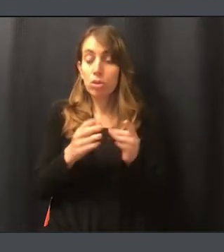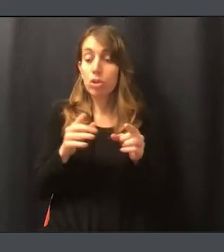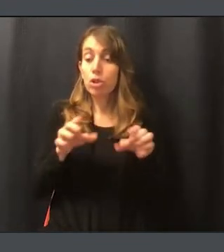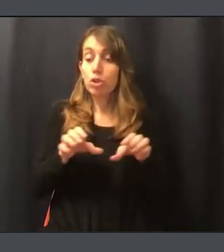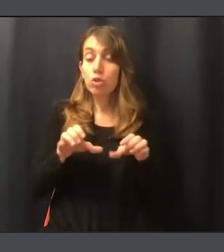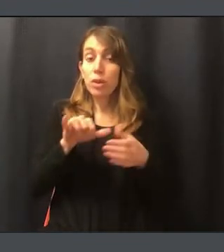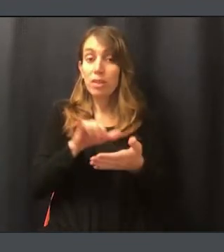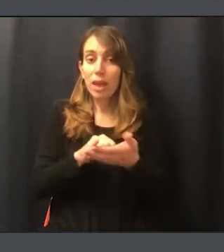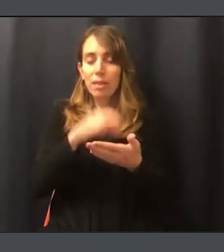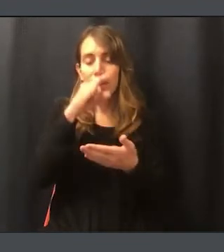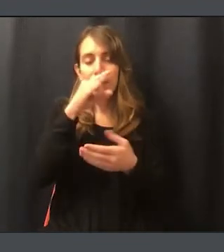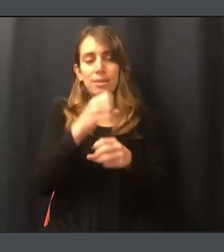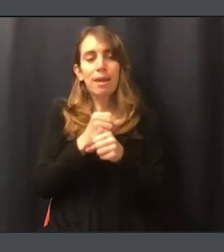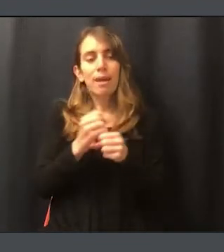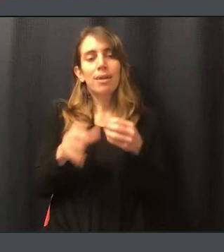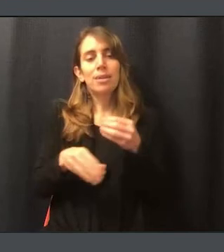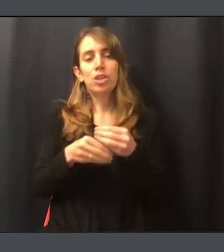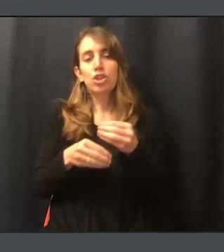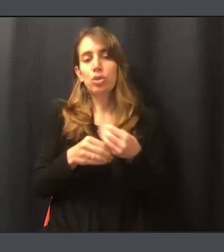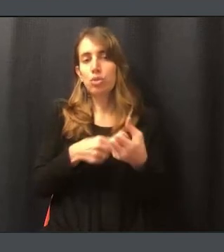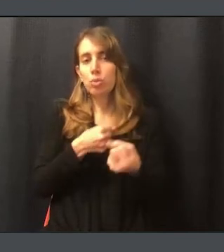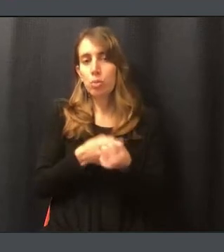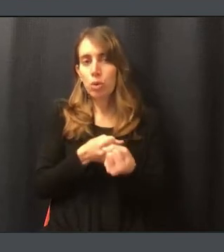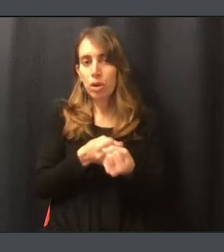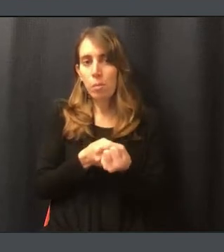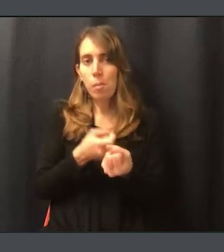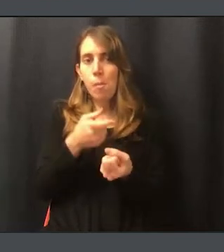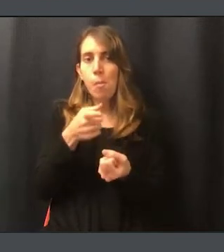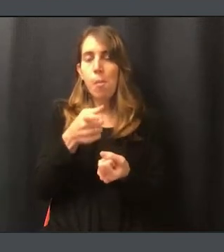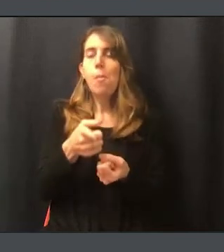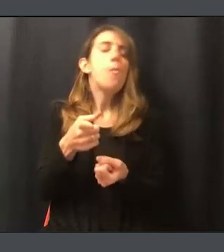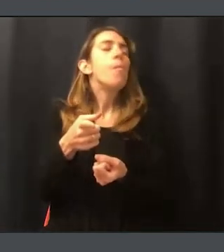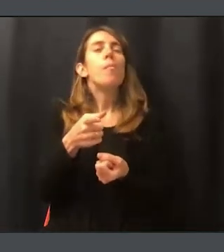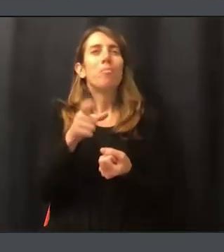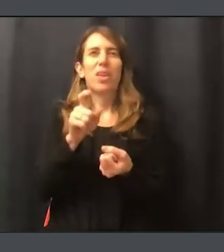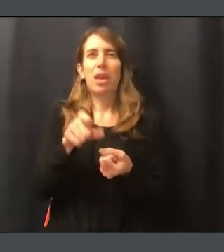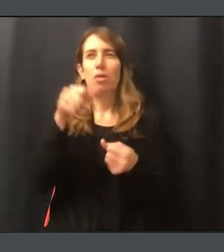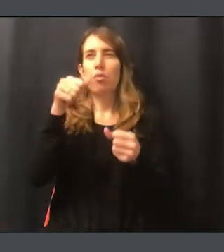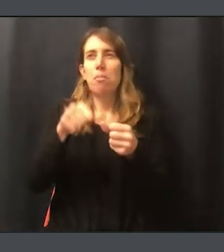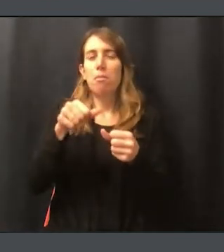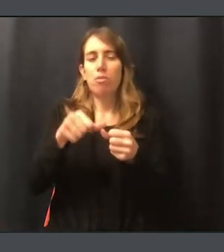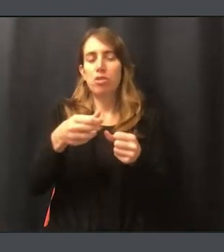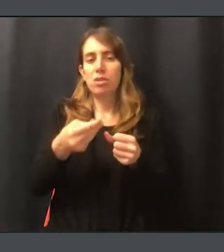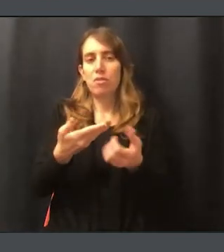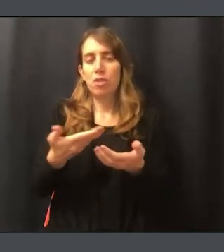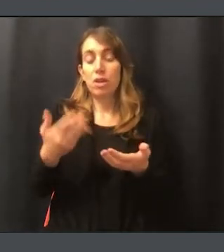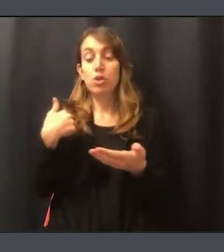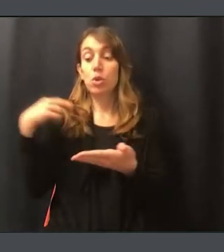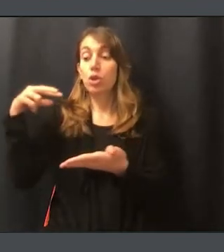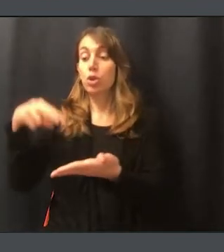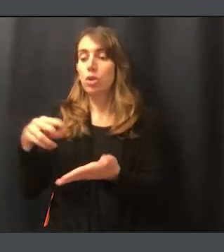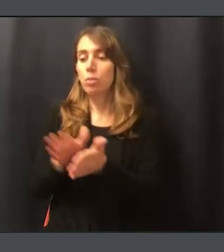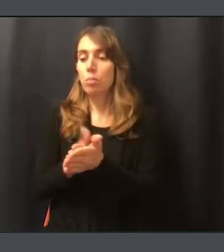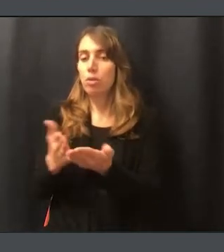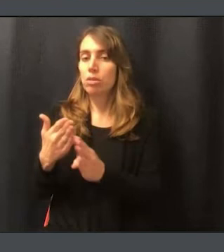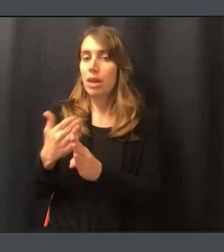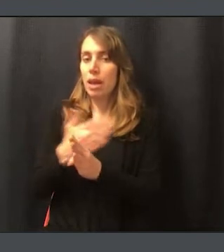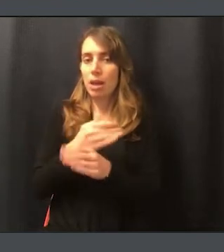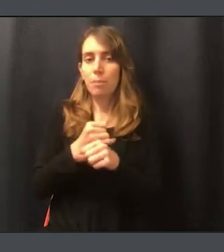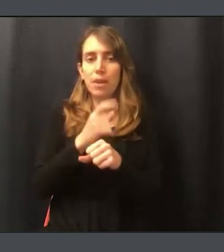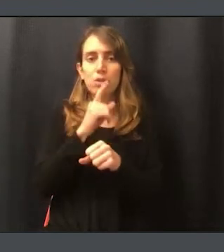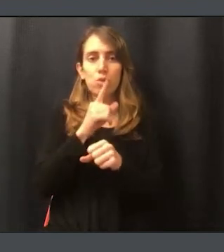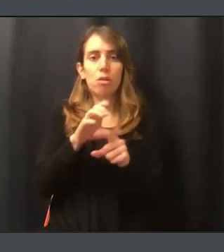kids visual supports. It doesn't make them sort of remember a bunch of things. And you can look at these books ahead of time, make sure that they're culturally appropriate.